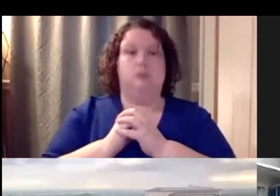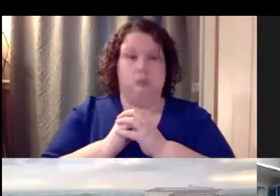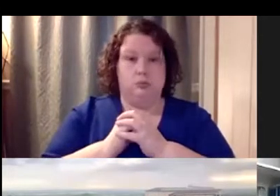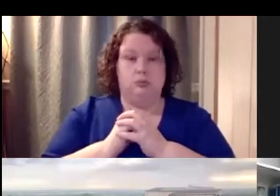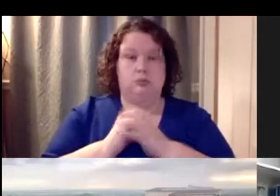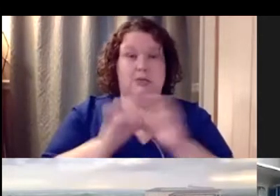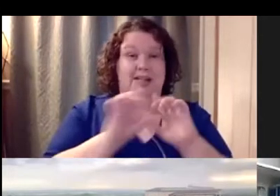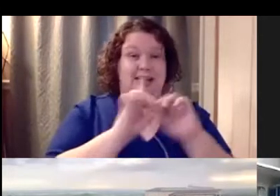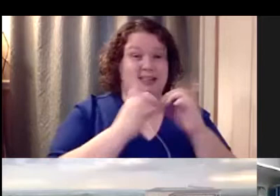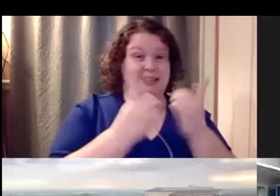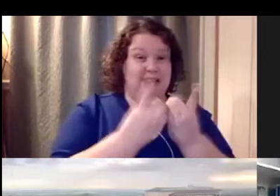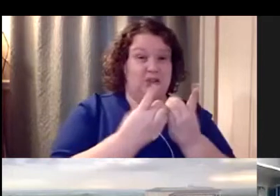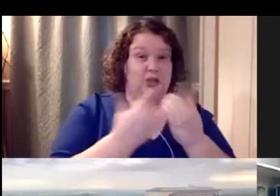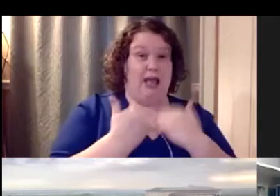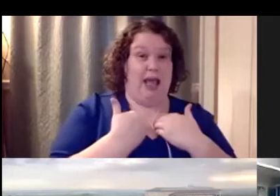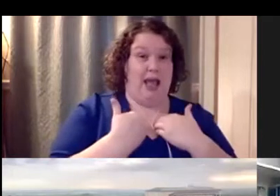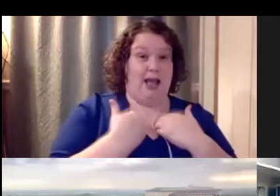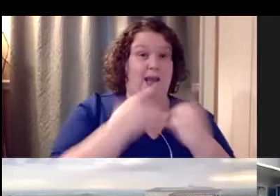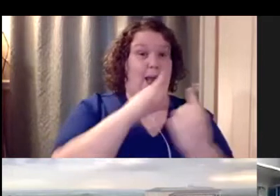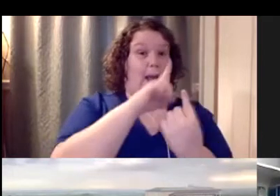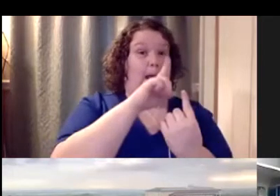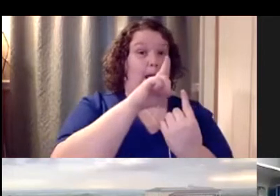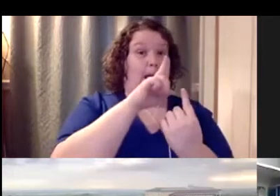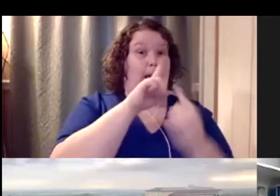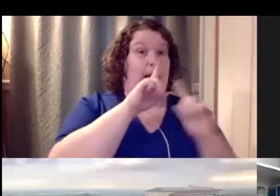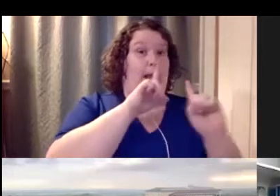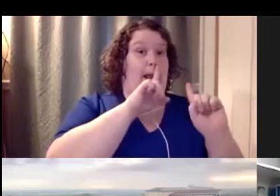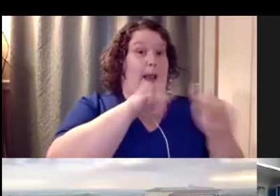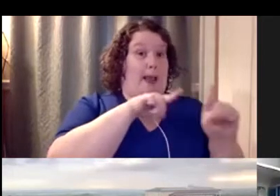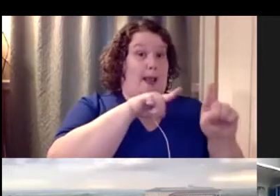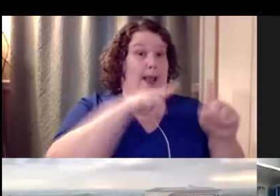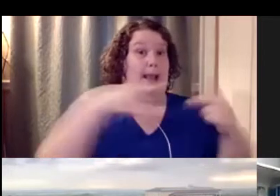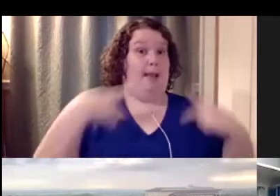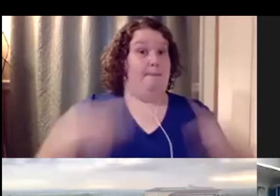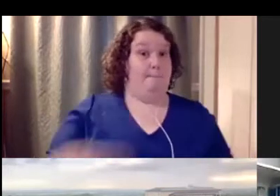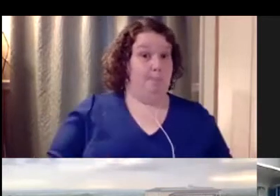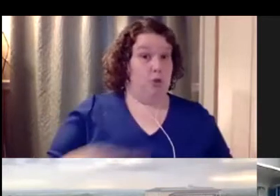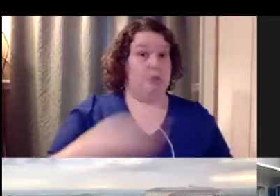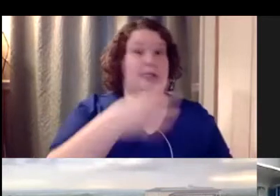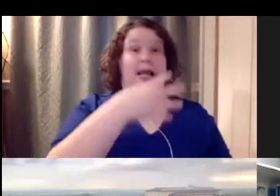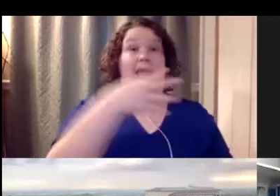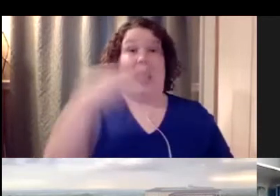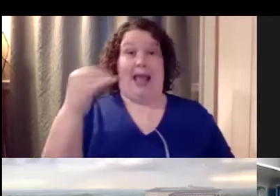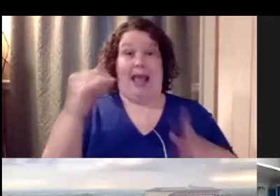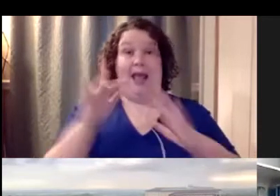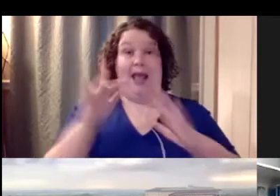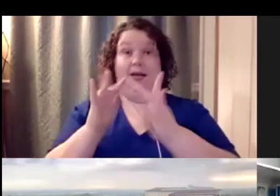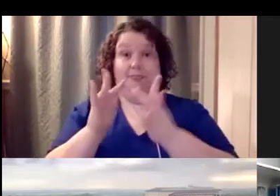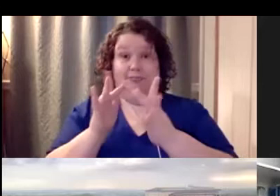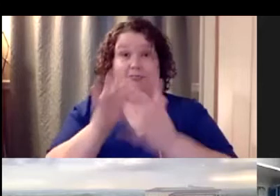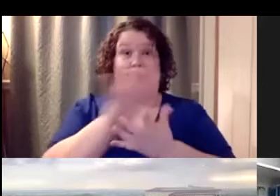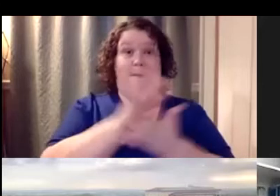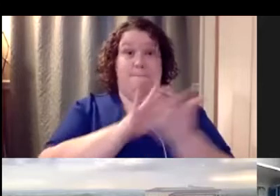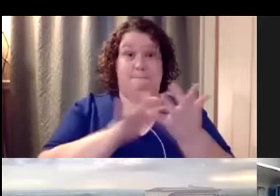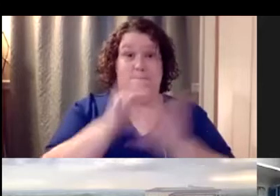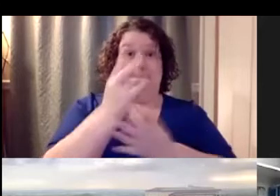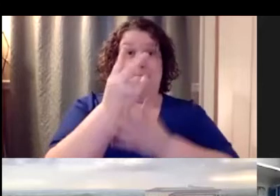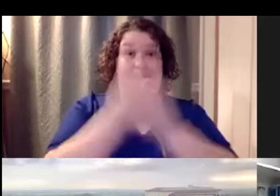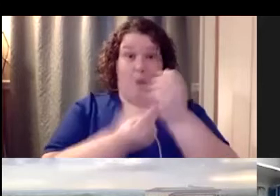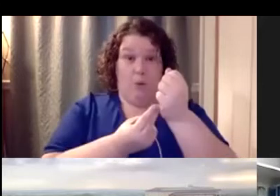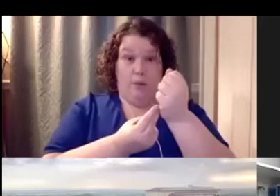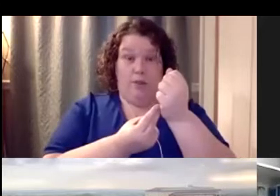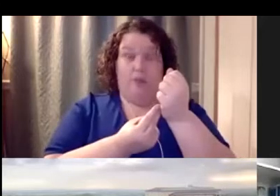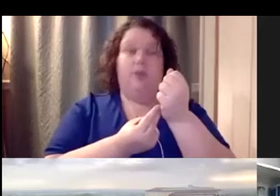had a blended start had a little bit higher return. And so I believe that's also one of the factors. The